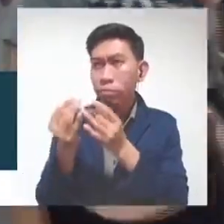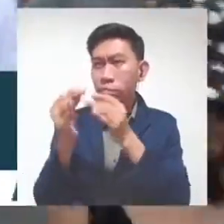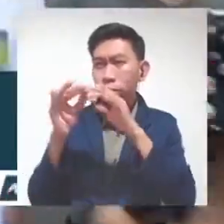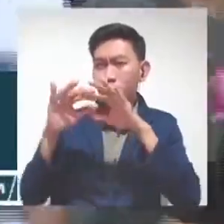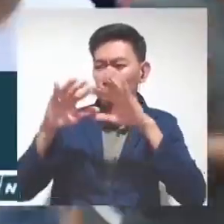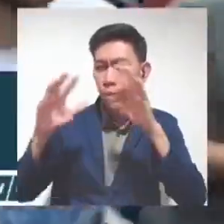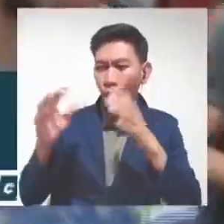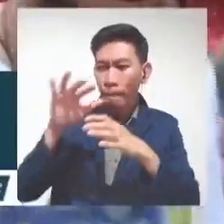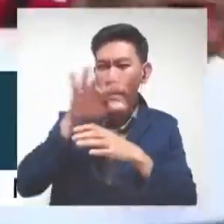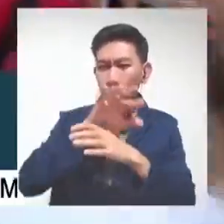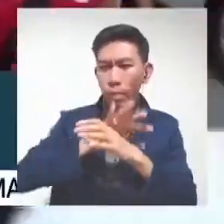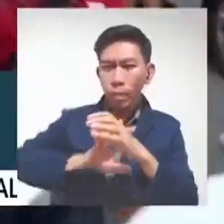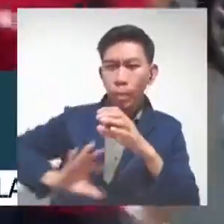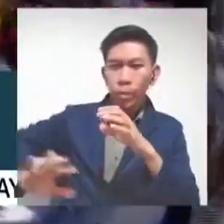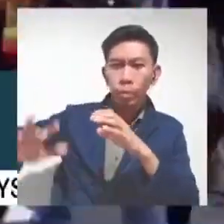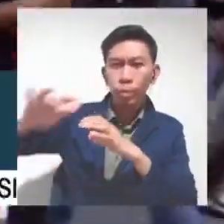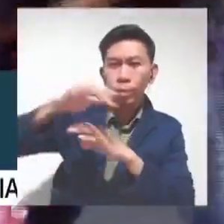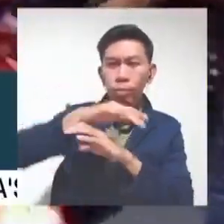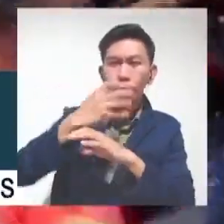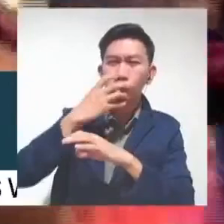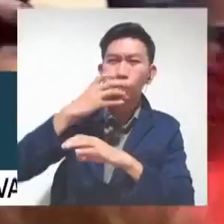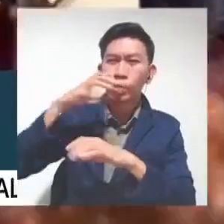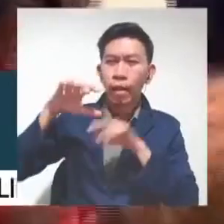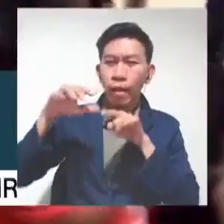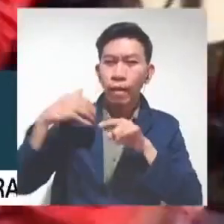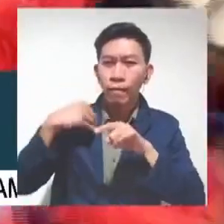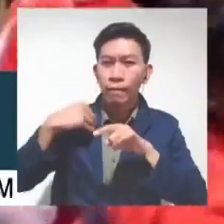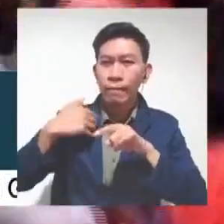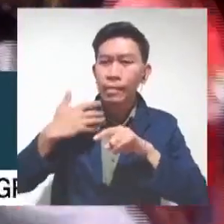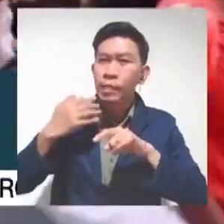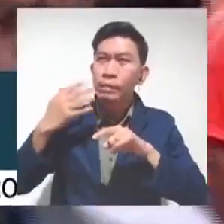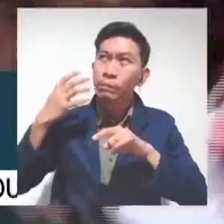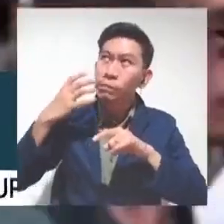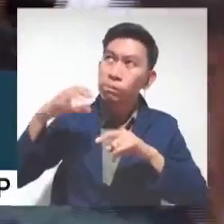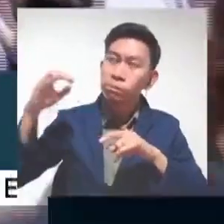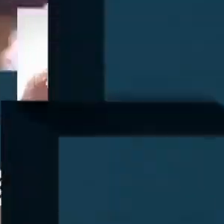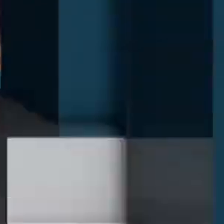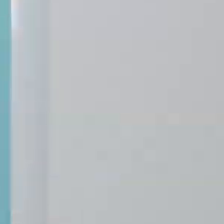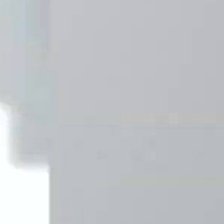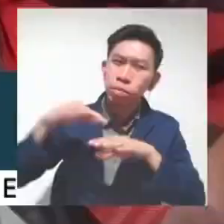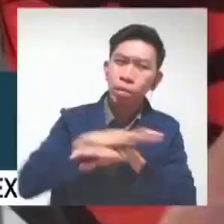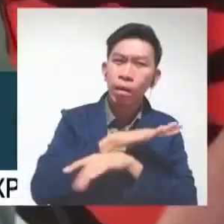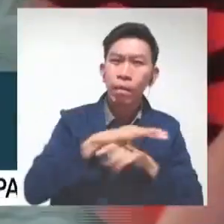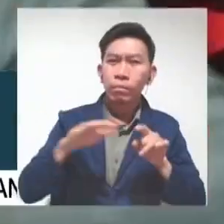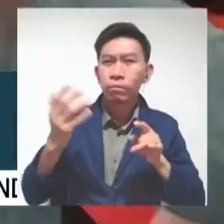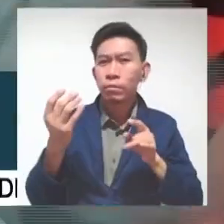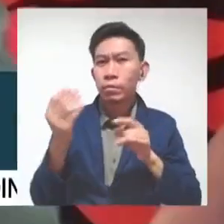intense hurricanes, heat waves, floods, wildfires, and droughts.